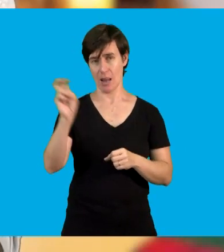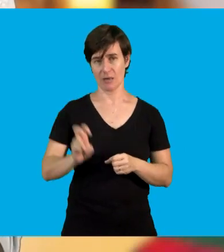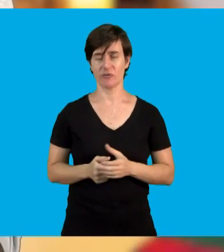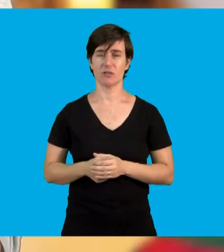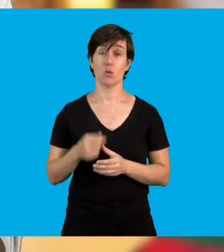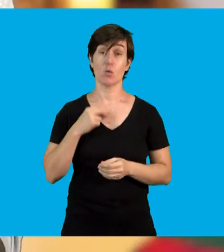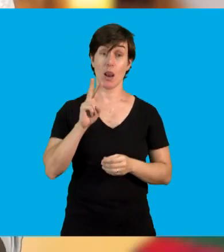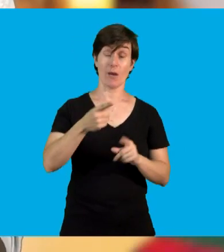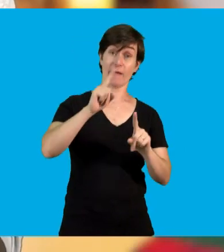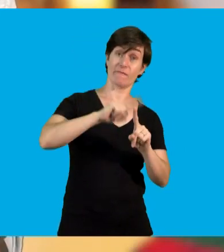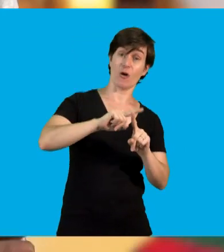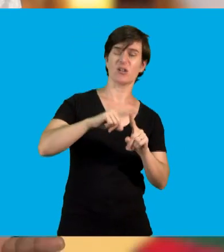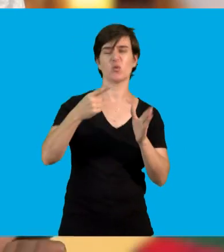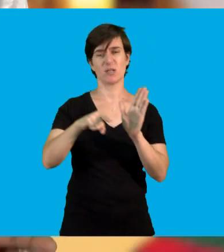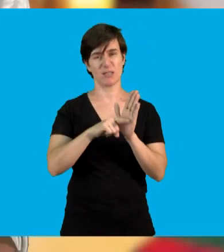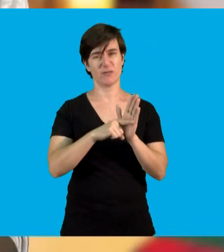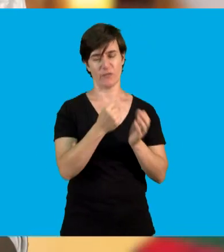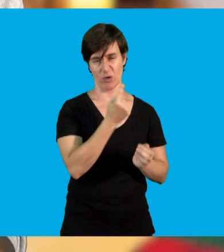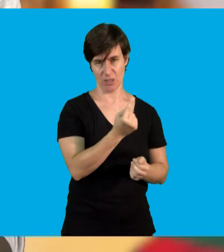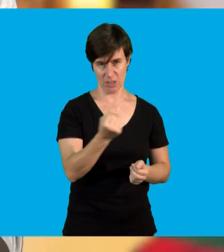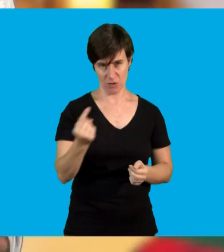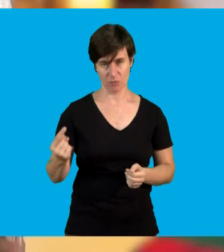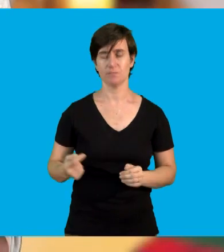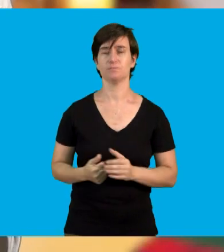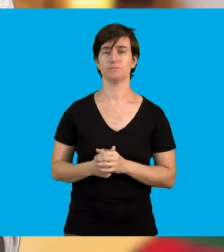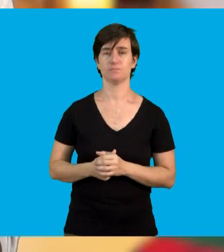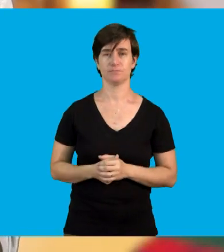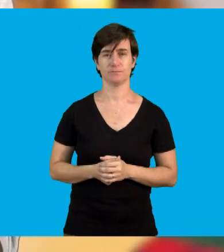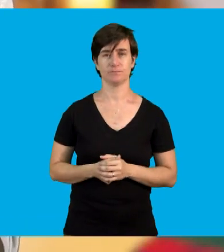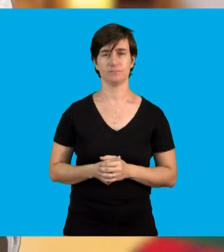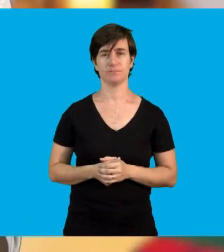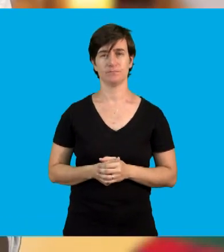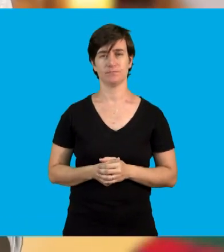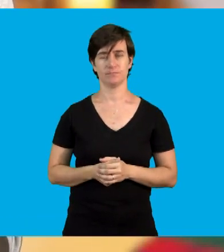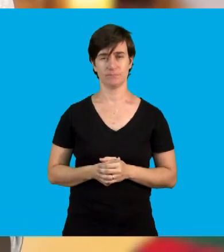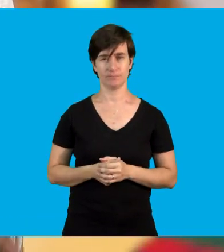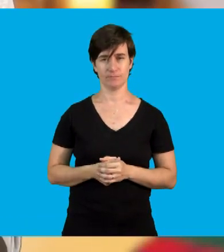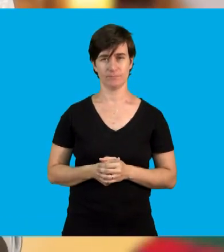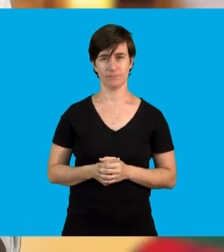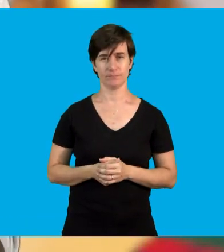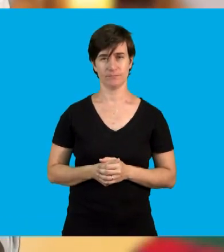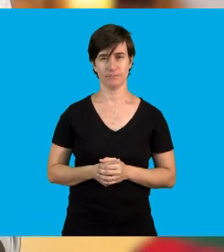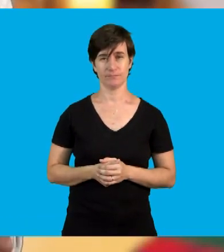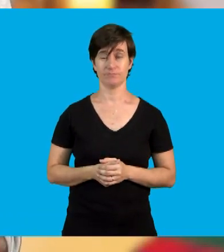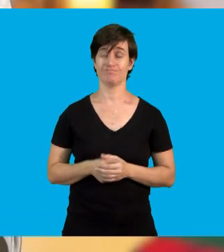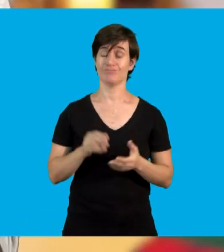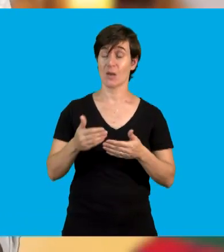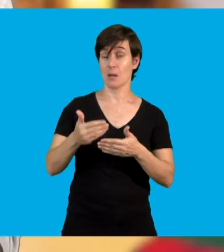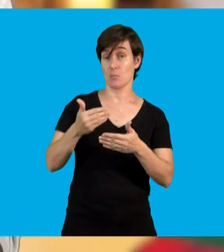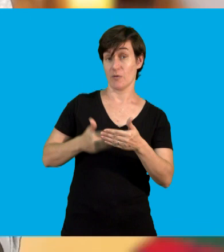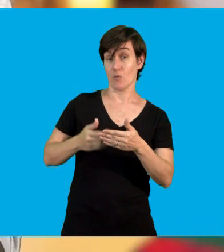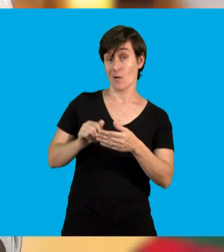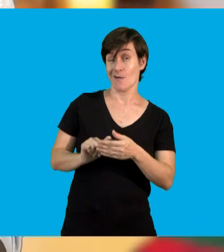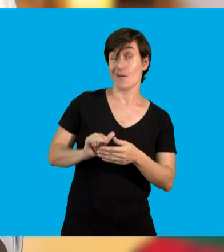coal. We also looked at the advantages and also the disadvantages of each of those ways of producing